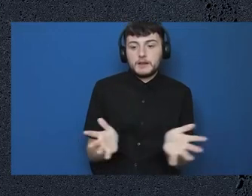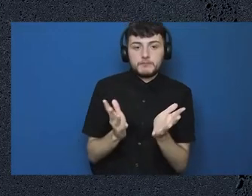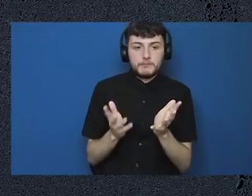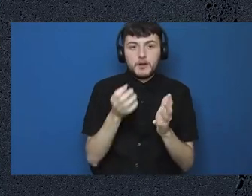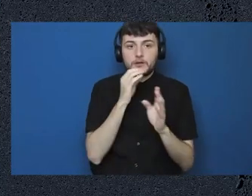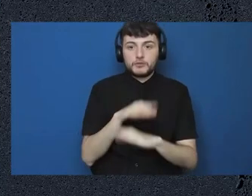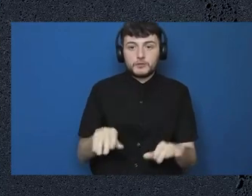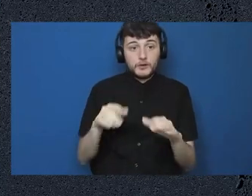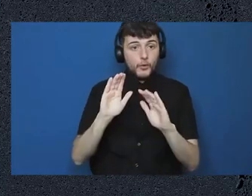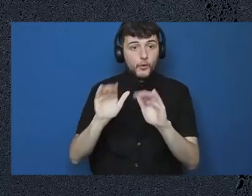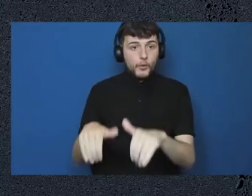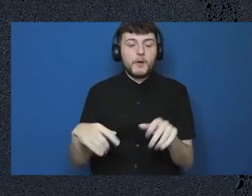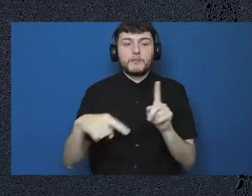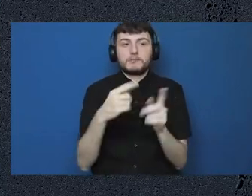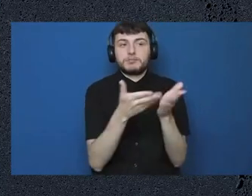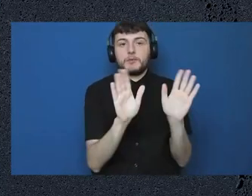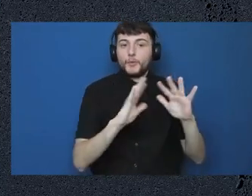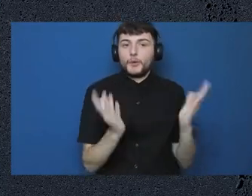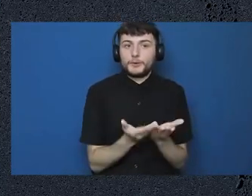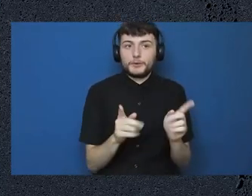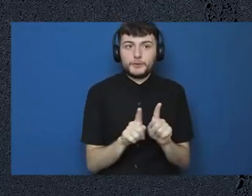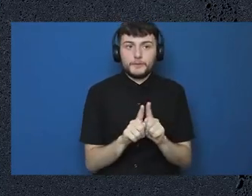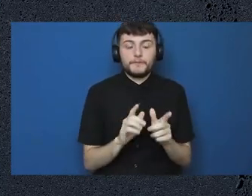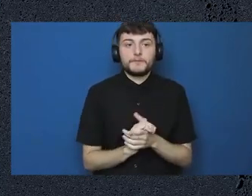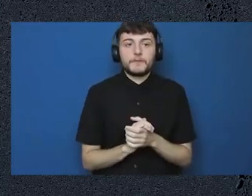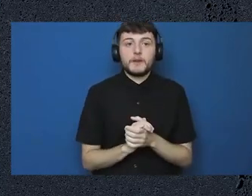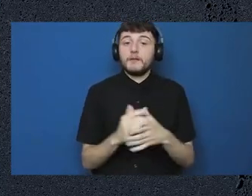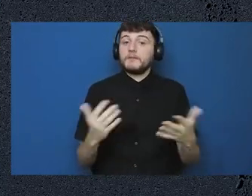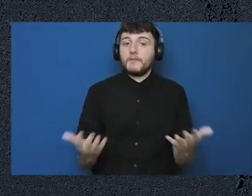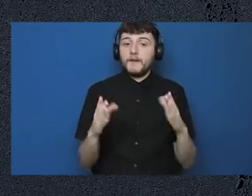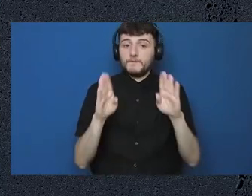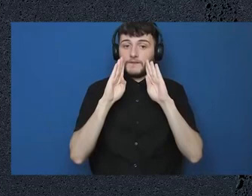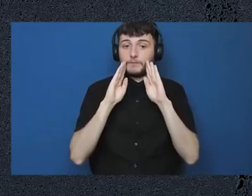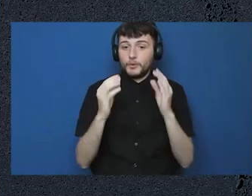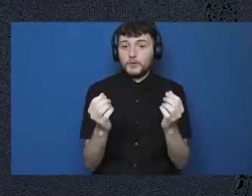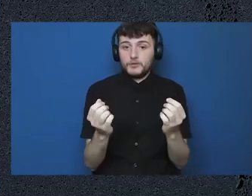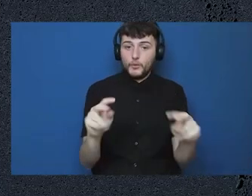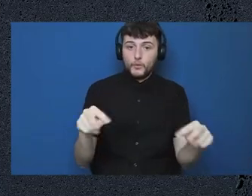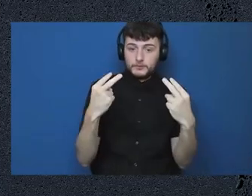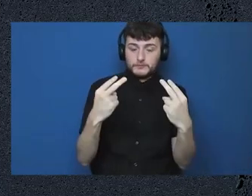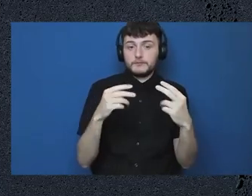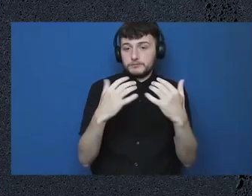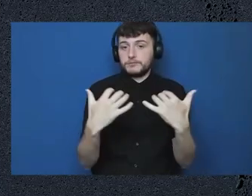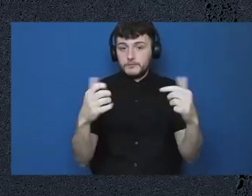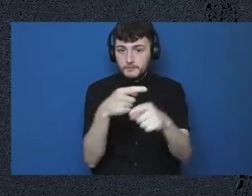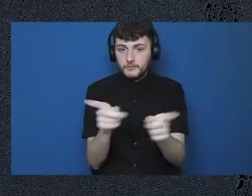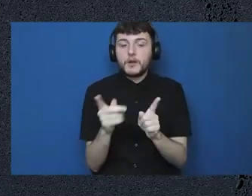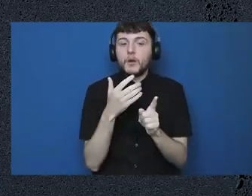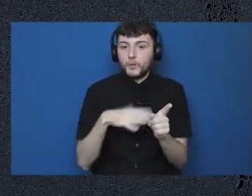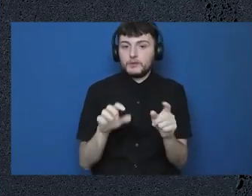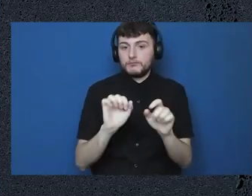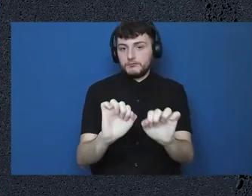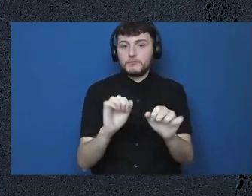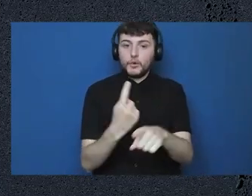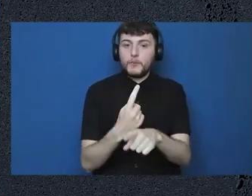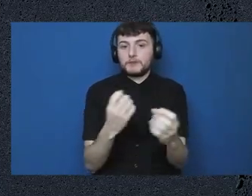world. Now, we want your questions, Facebook audience, so get posting, and I'll come to you all for questions too.